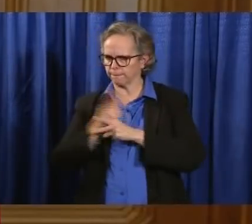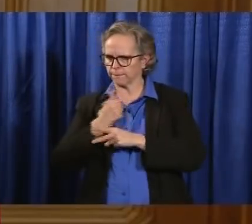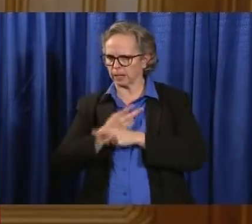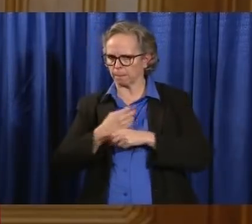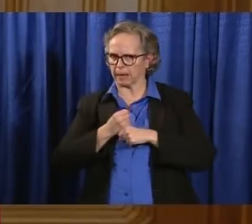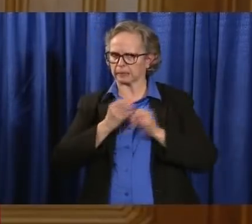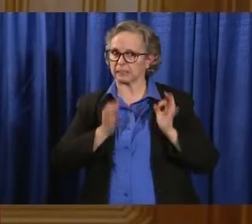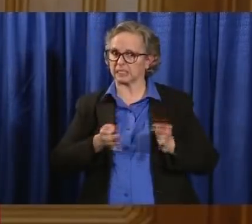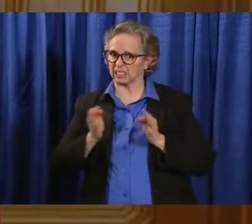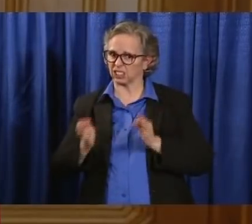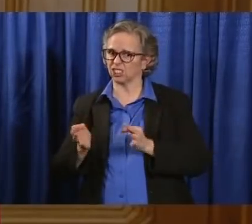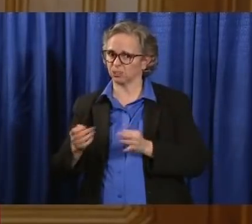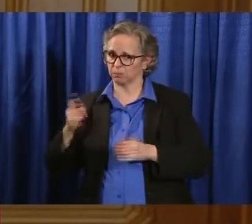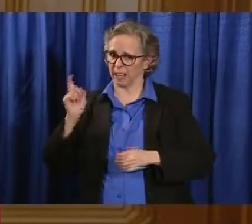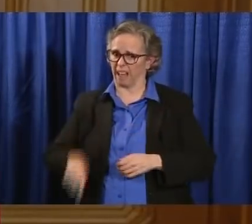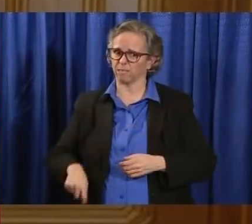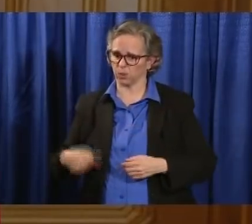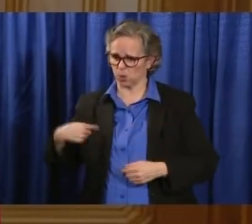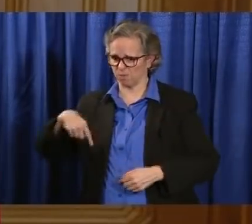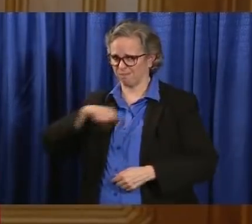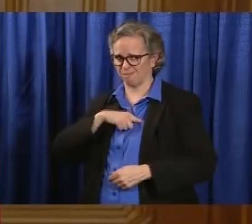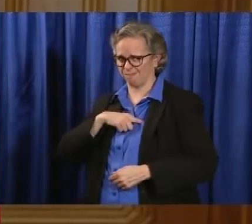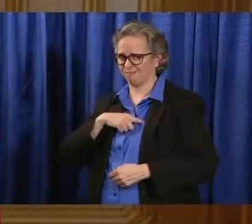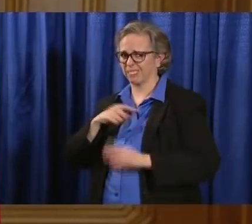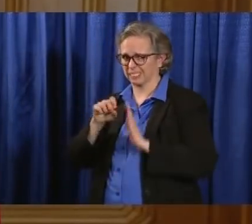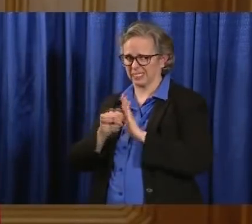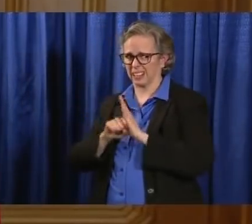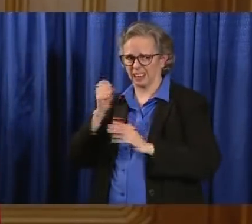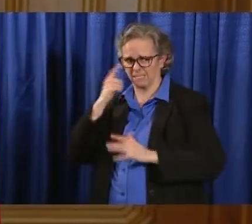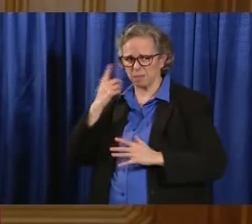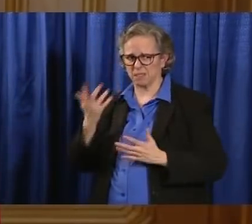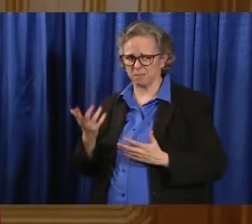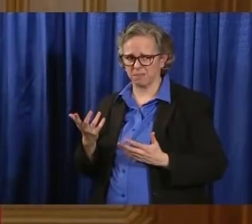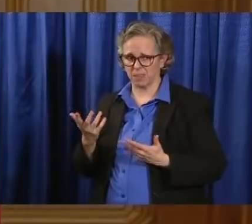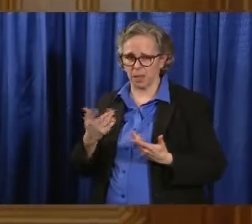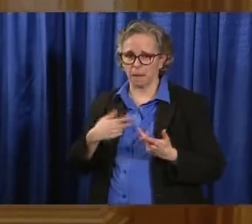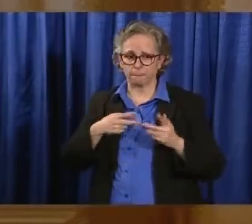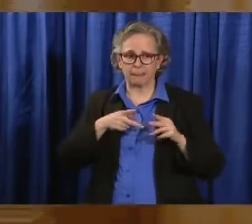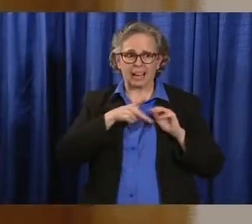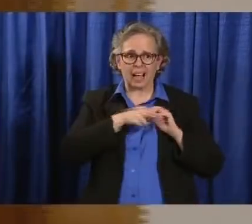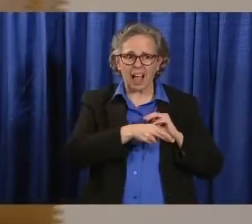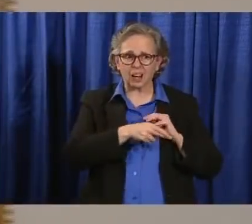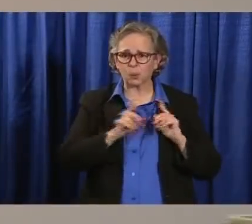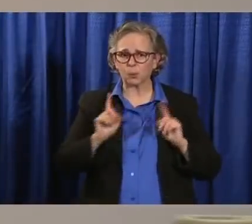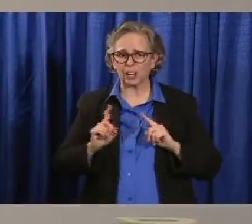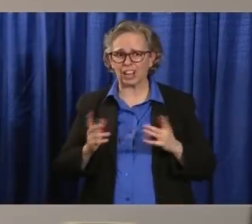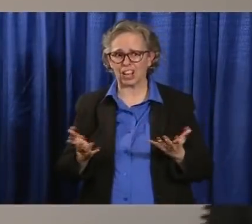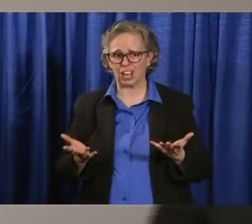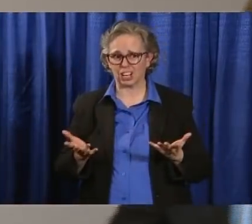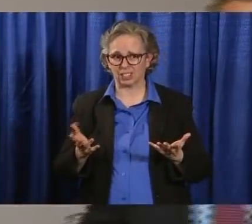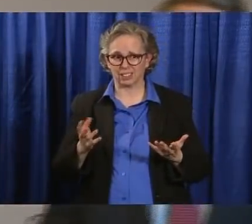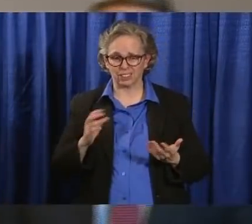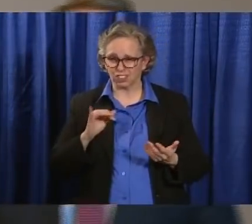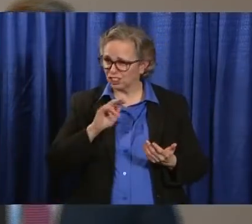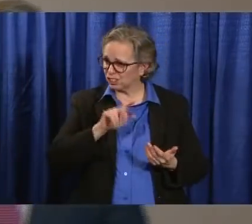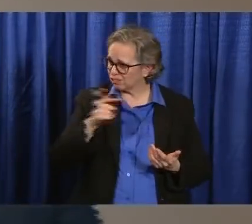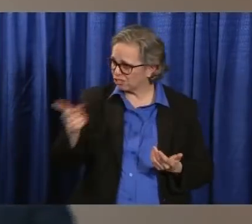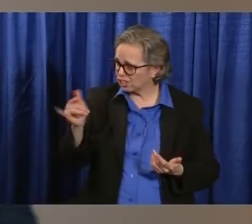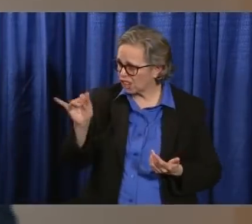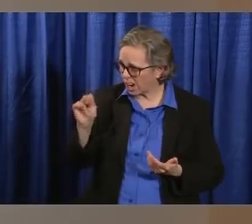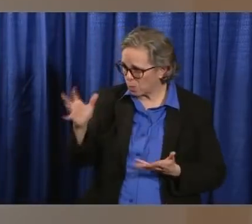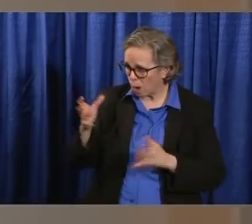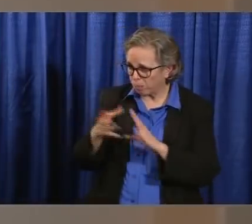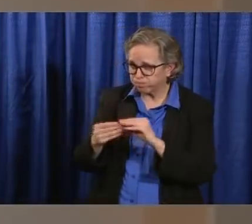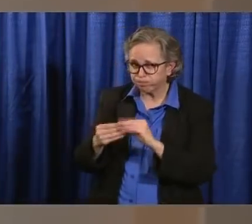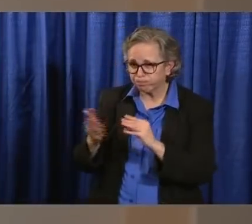in that respect as well about, frankly, what to cut and where to cut. John, you want to add anything? No, I think just the little that I